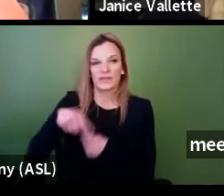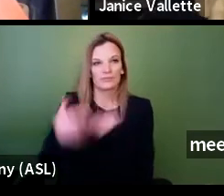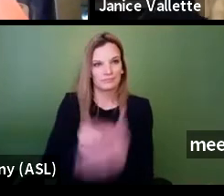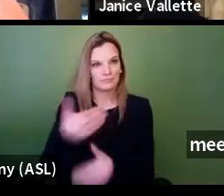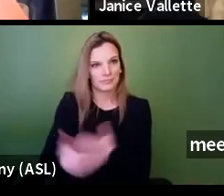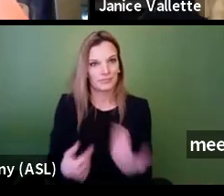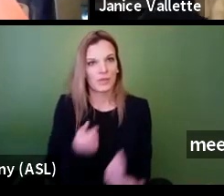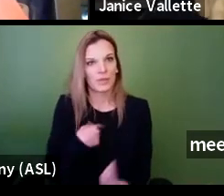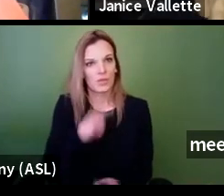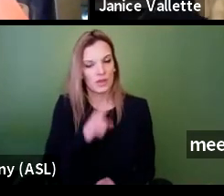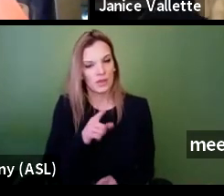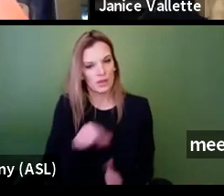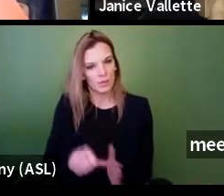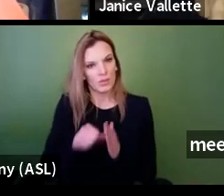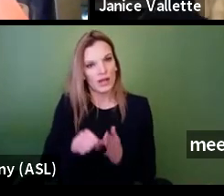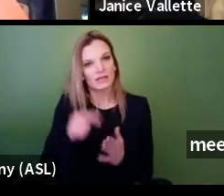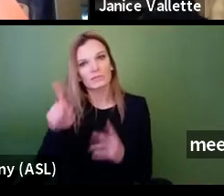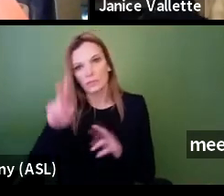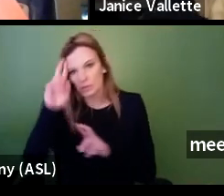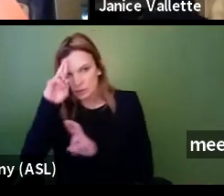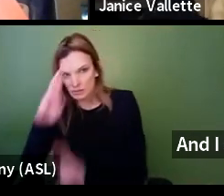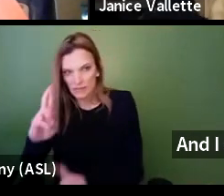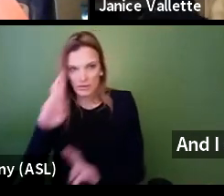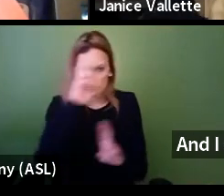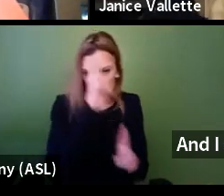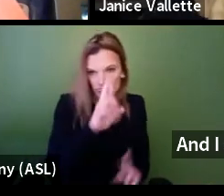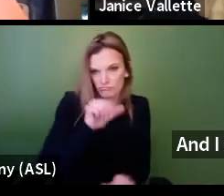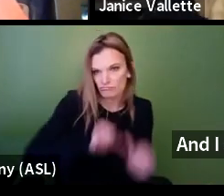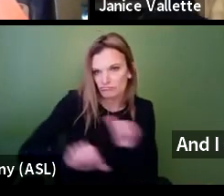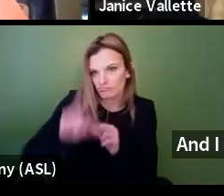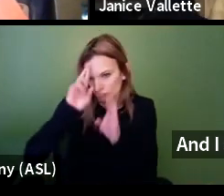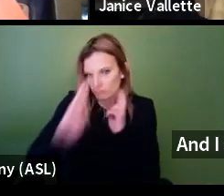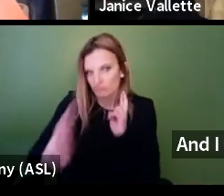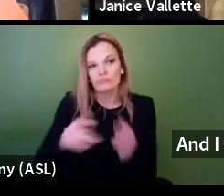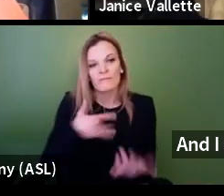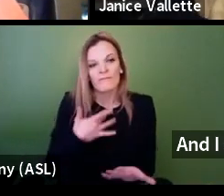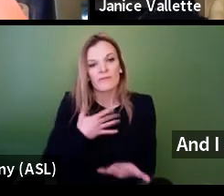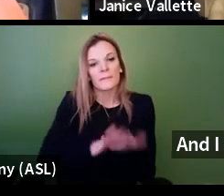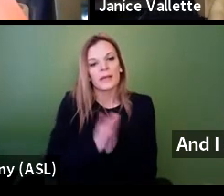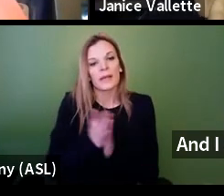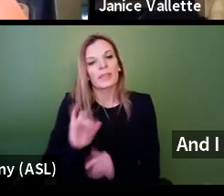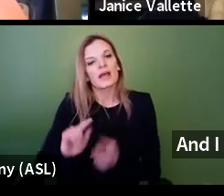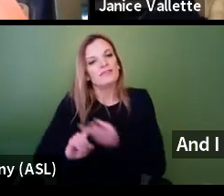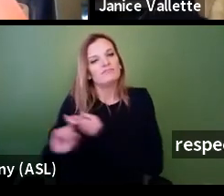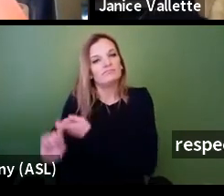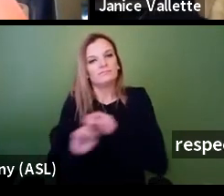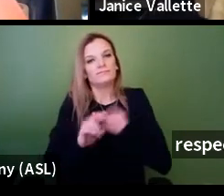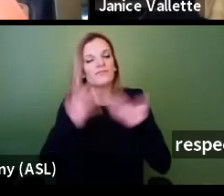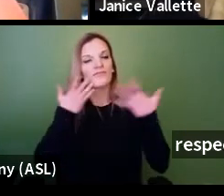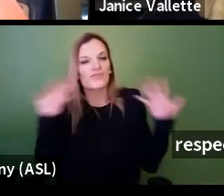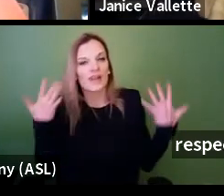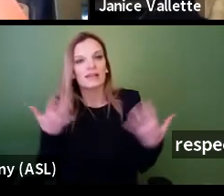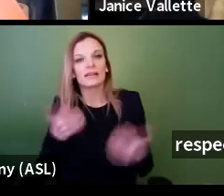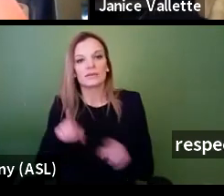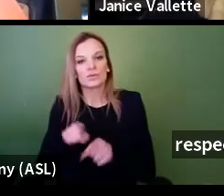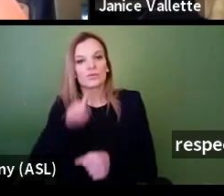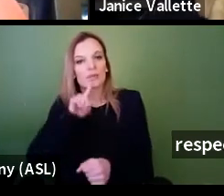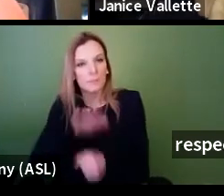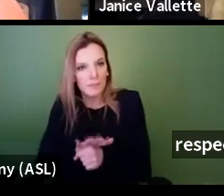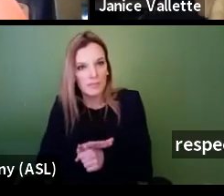people are respectful in our meetings and the camaraderie that's developing and the commitment, especially toward the